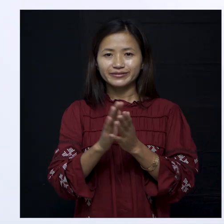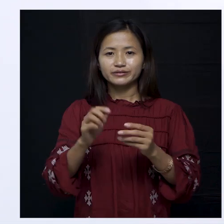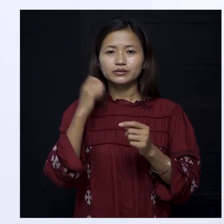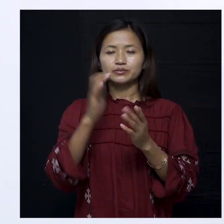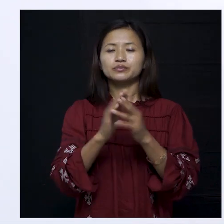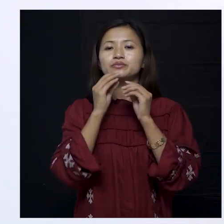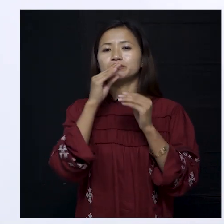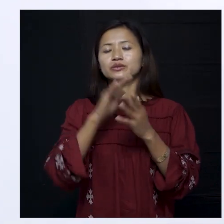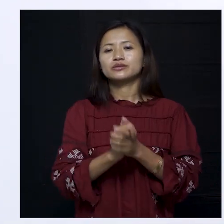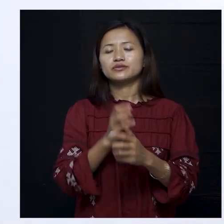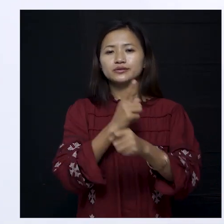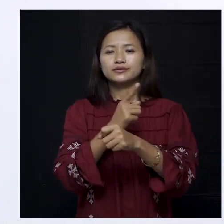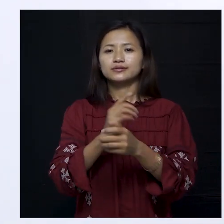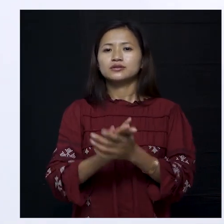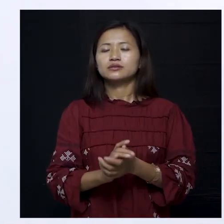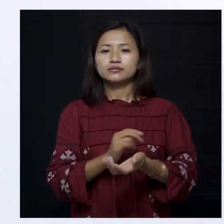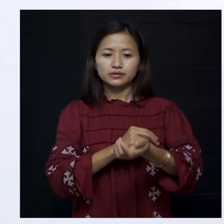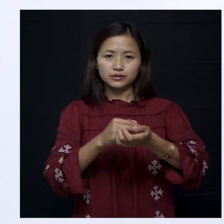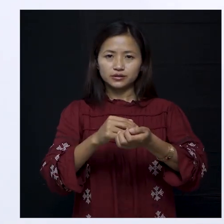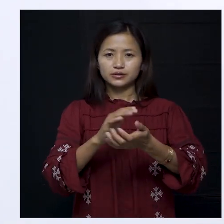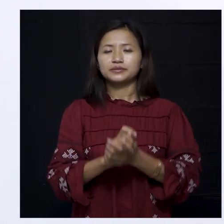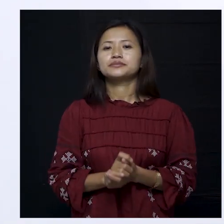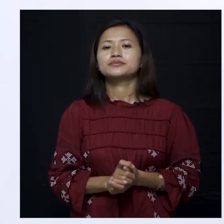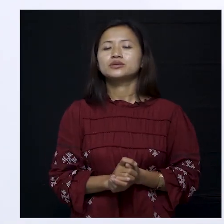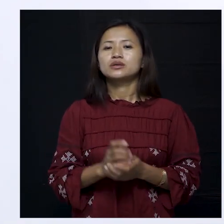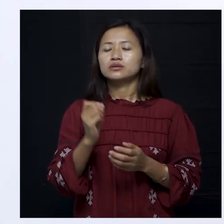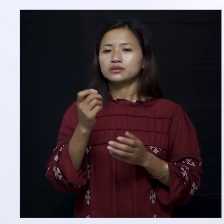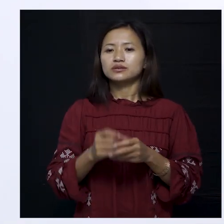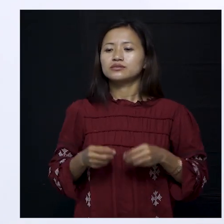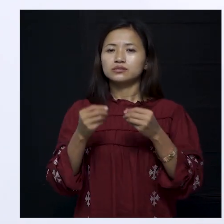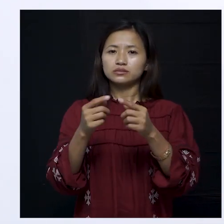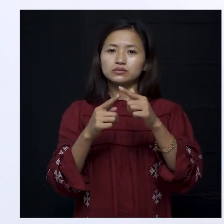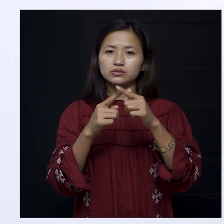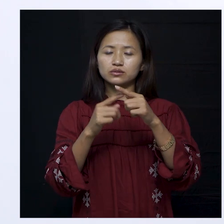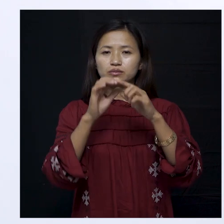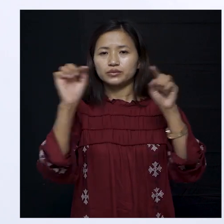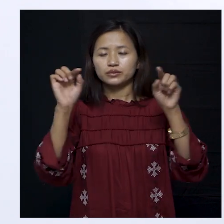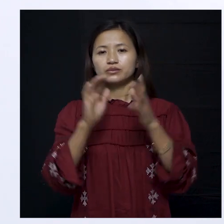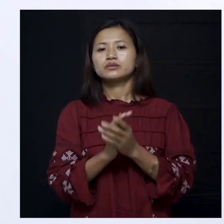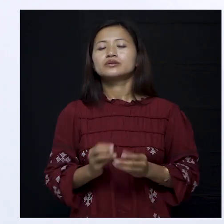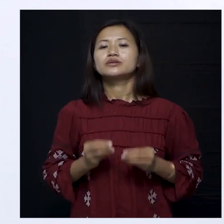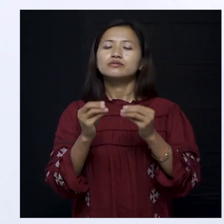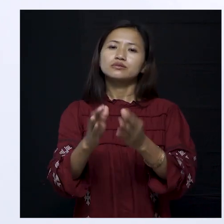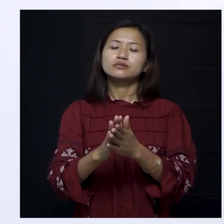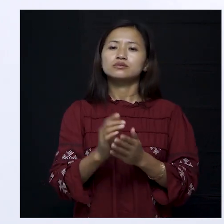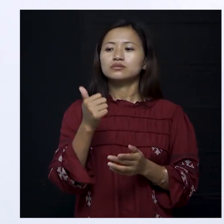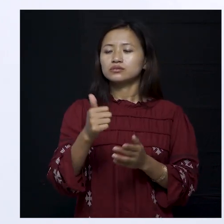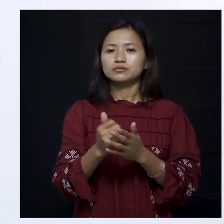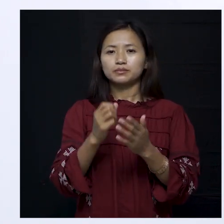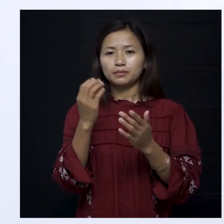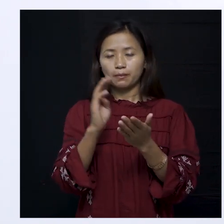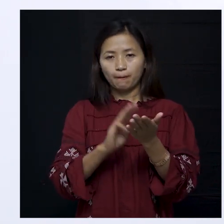mention the name of the teacher. Writing your topic will score you a good mark. Okay, just because you presented the title